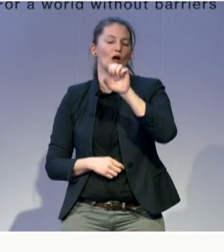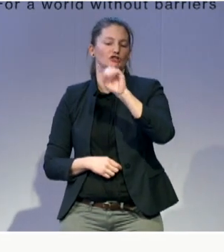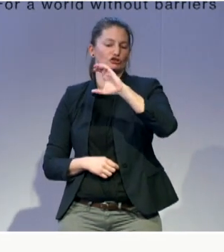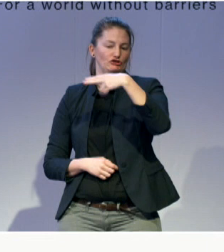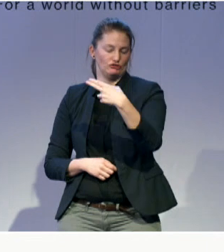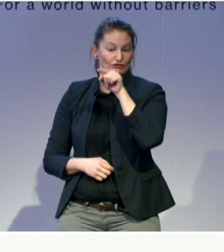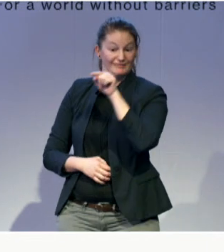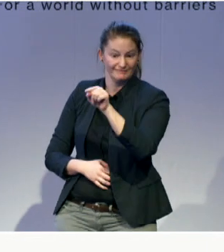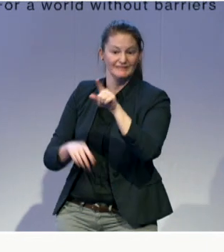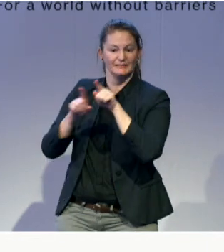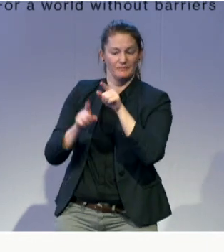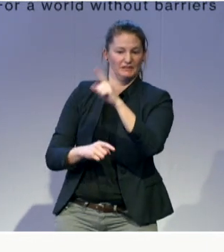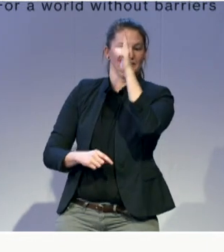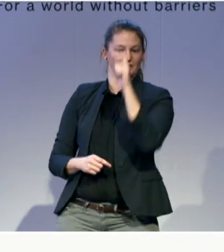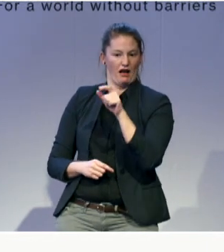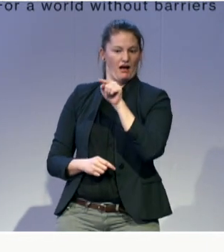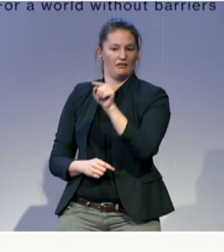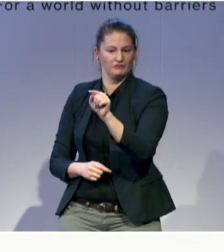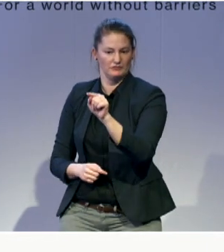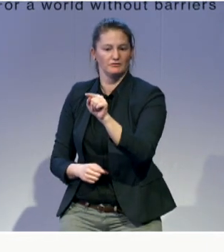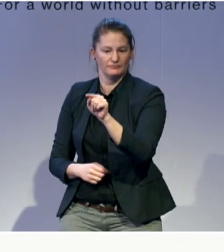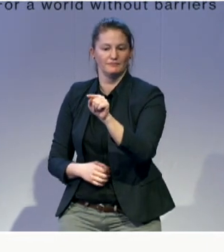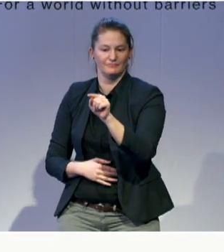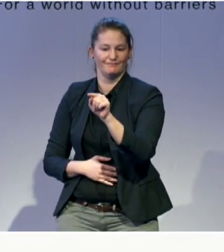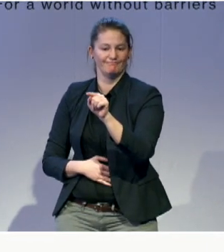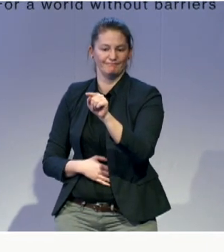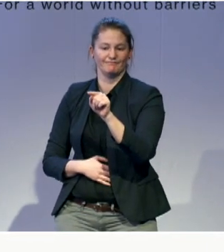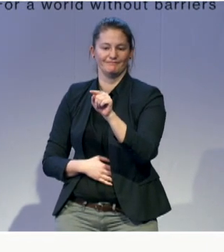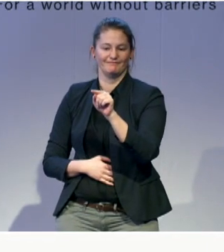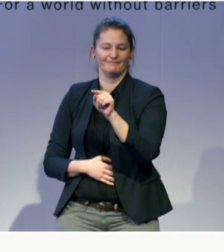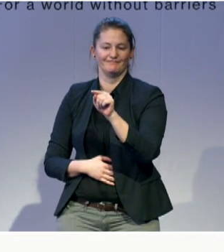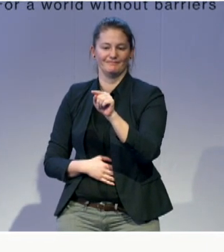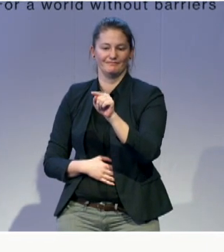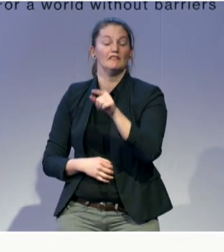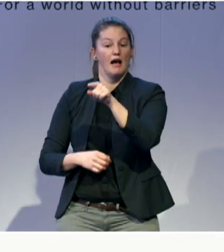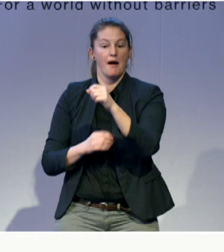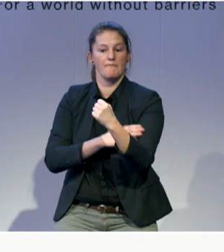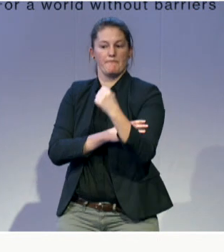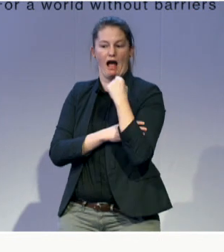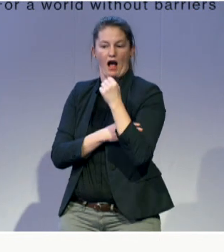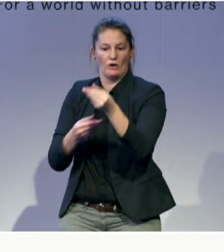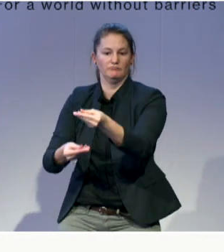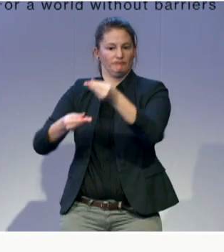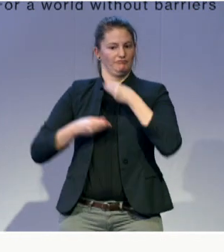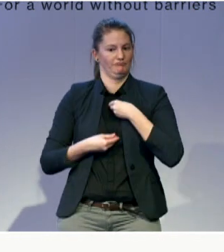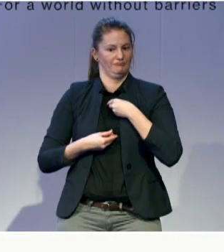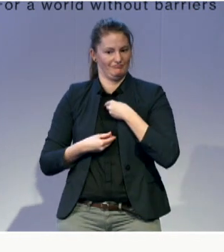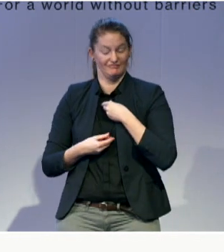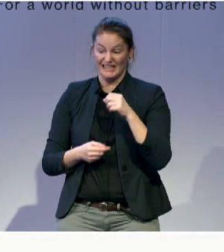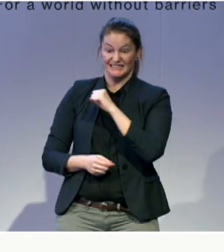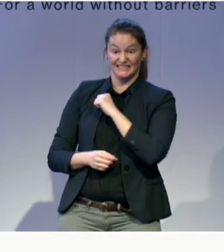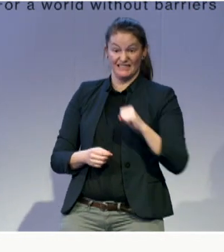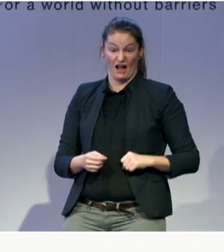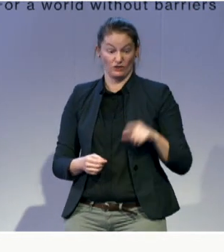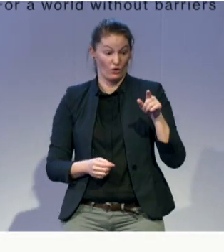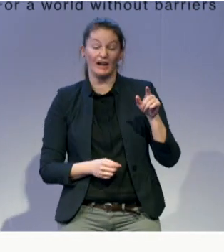empowerment to accomplish that task. And then, of course, Senator Harkin and Senator Dole, and the list goes on